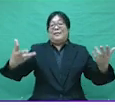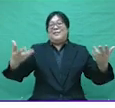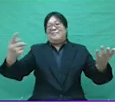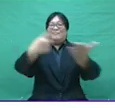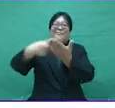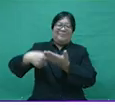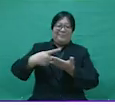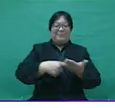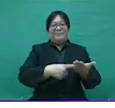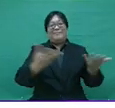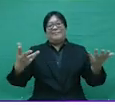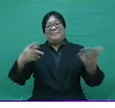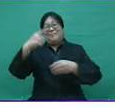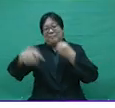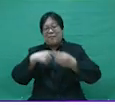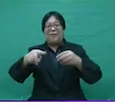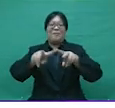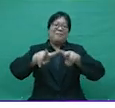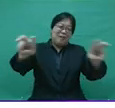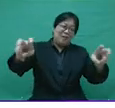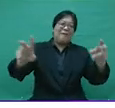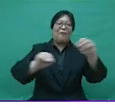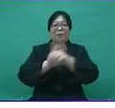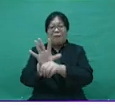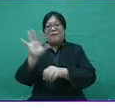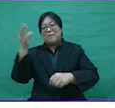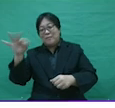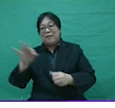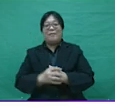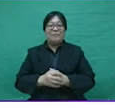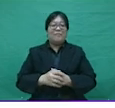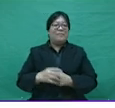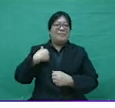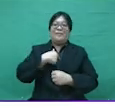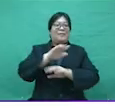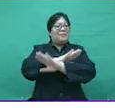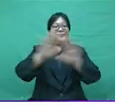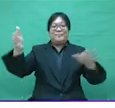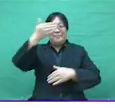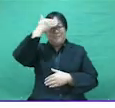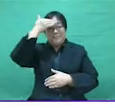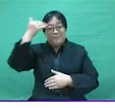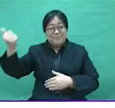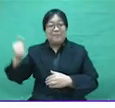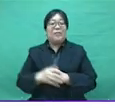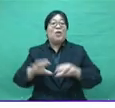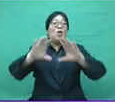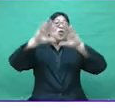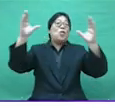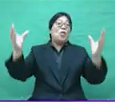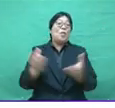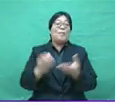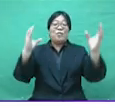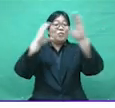all talking about the pandemic and COVID-19, we should not forget that the